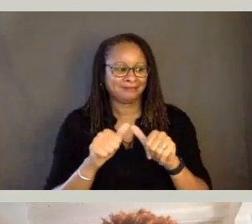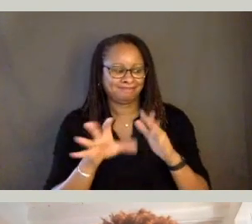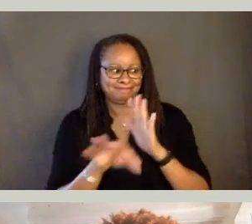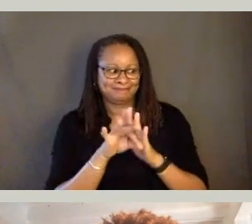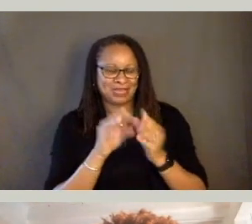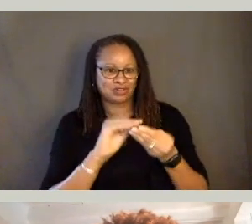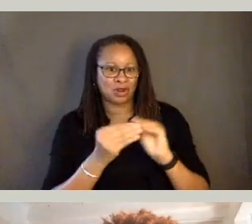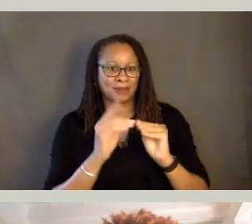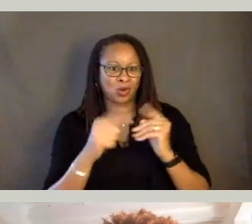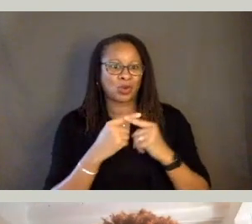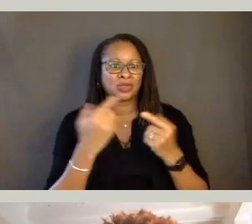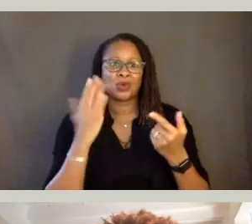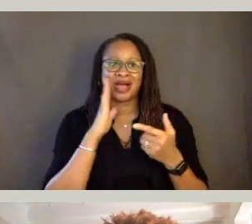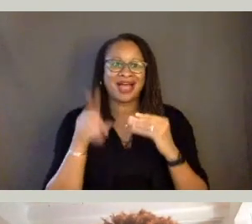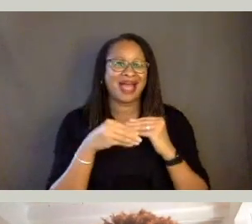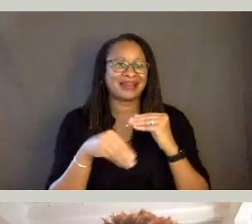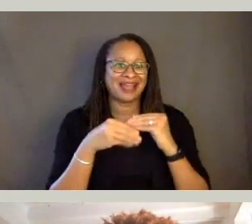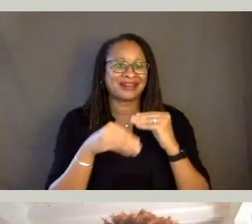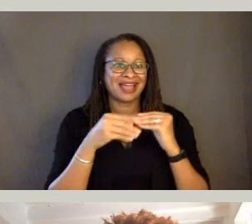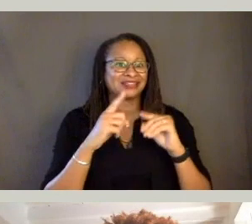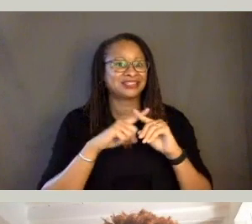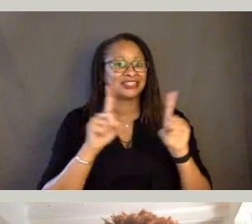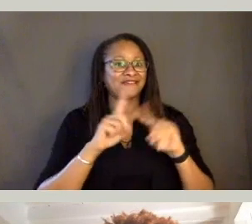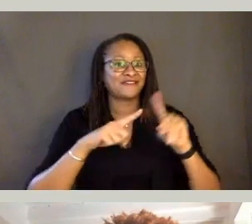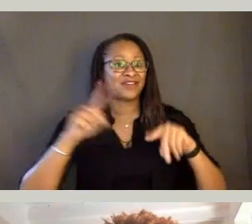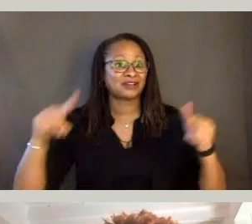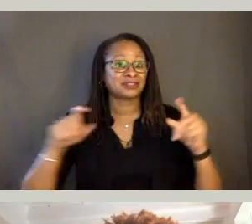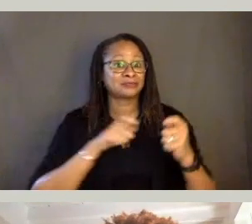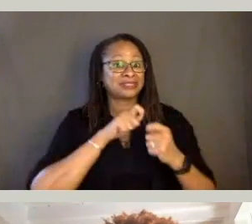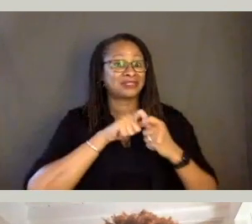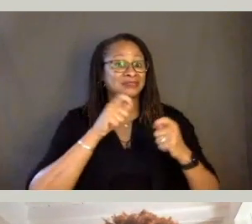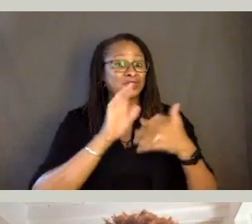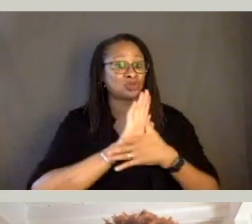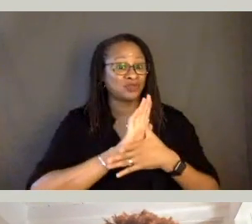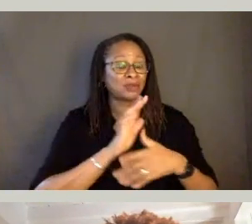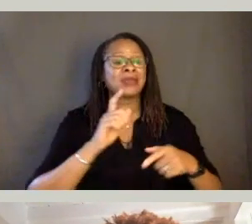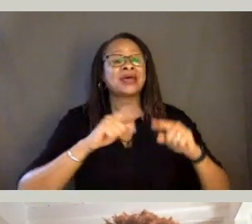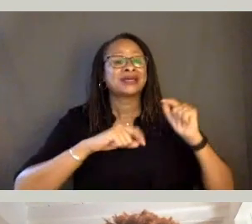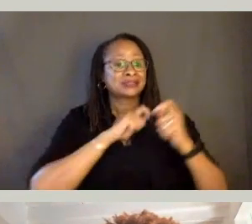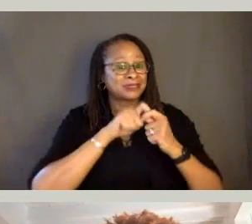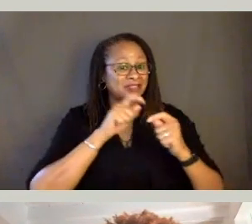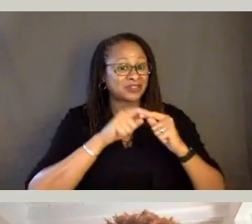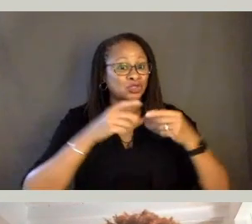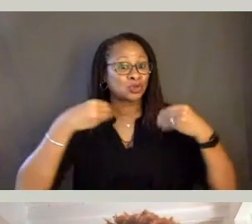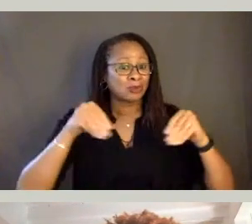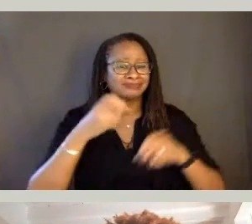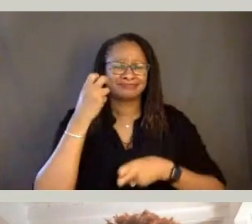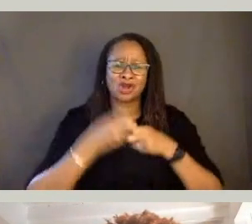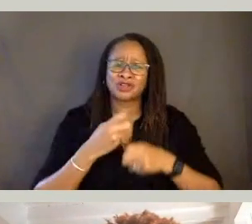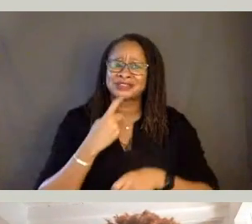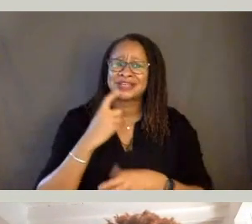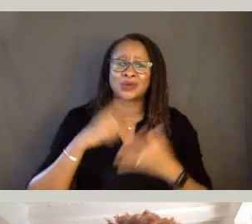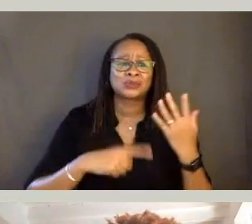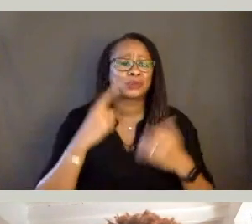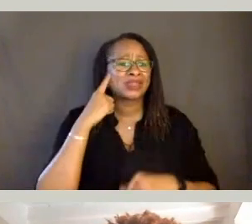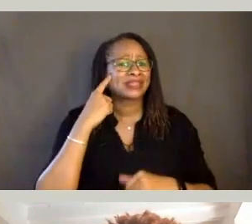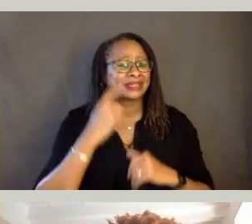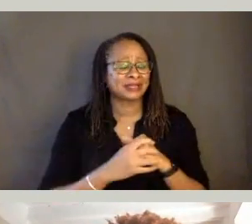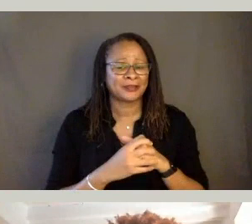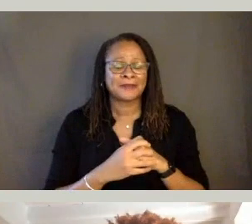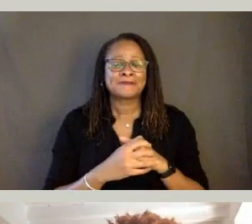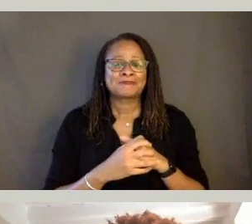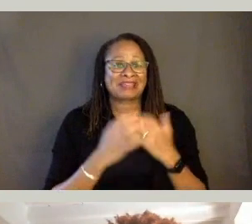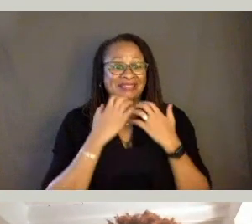there's going to be so many new variables specific to the film and then specific to the market. It's really hard to say this is what we think